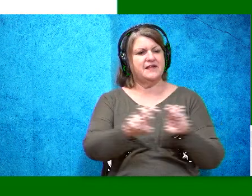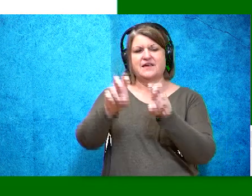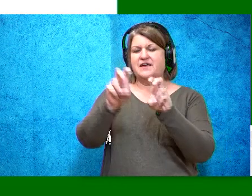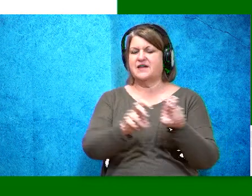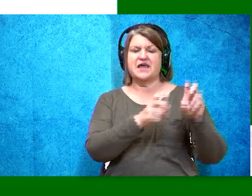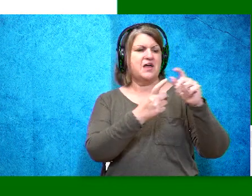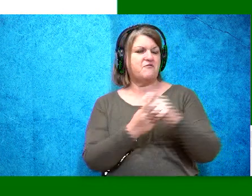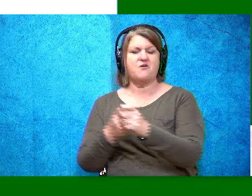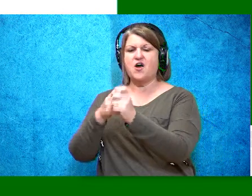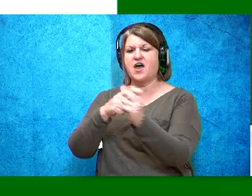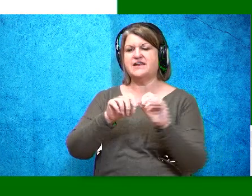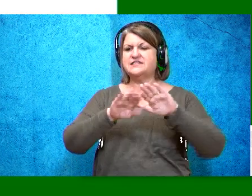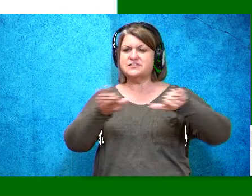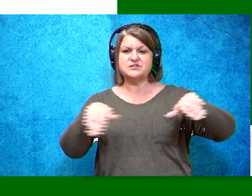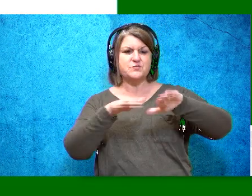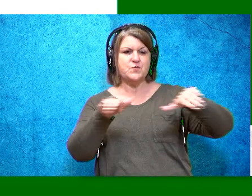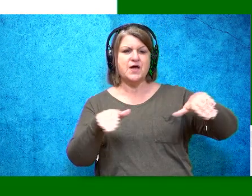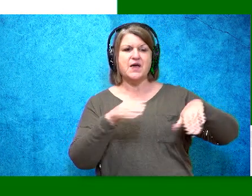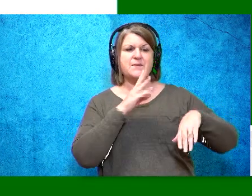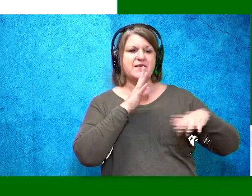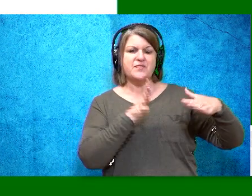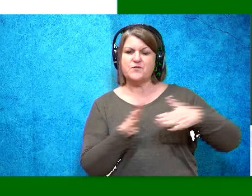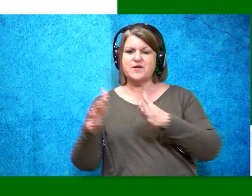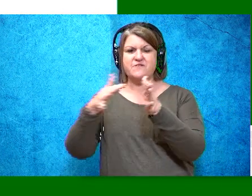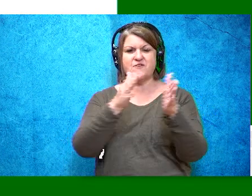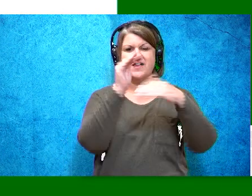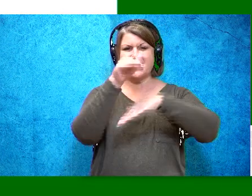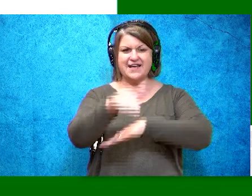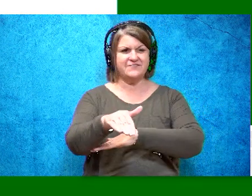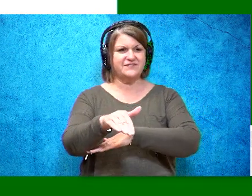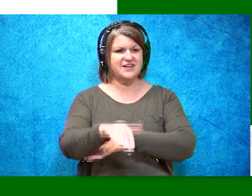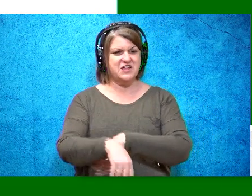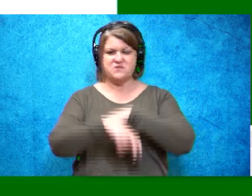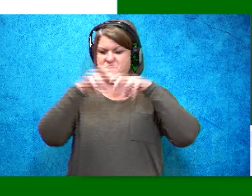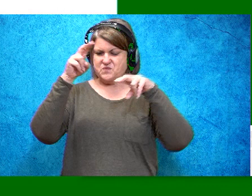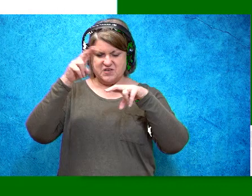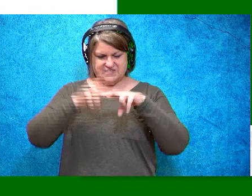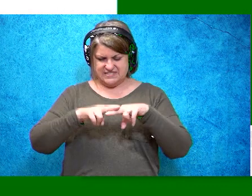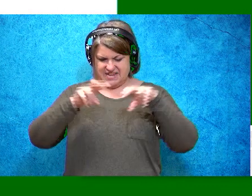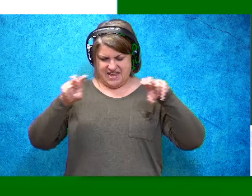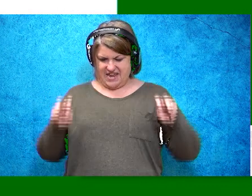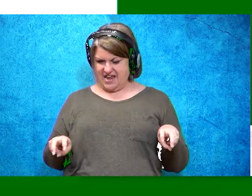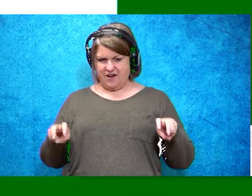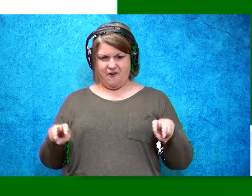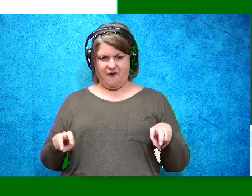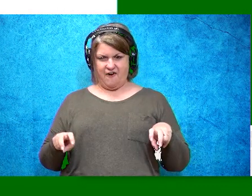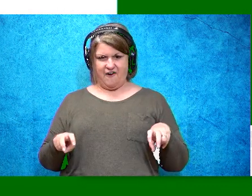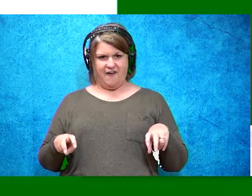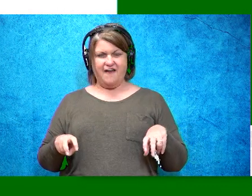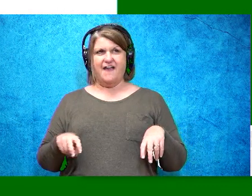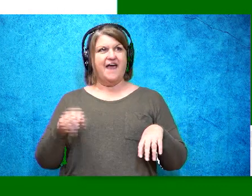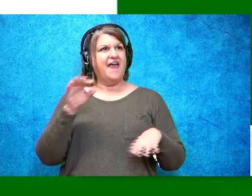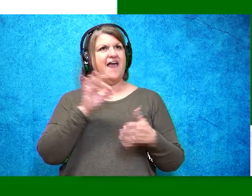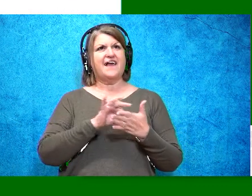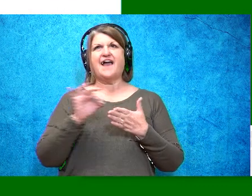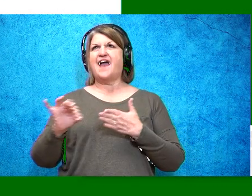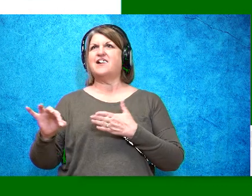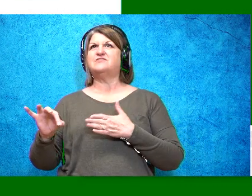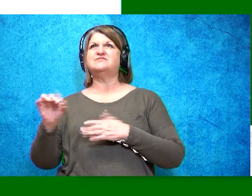and swim in the river. In the evenings, we'll sit right here on this front porch and count the stars.